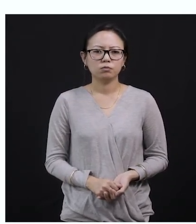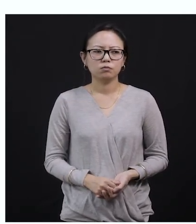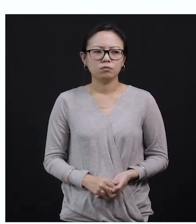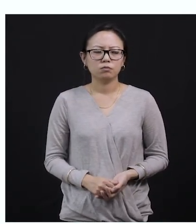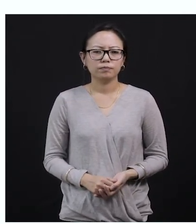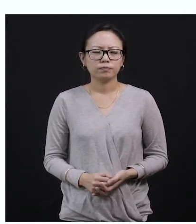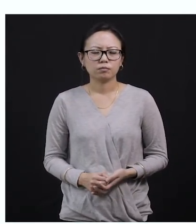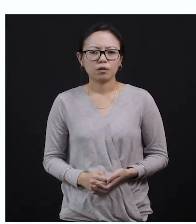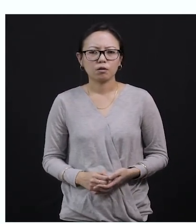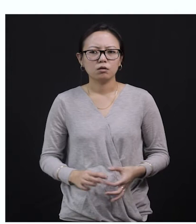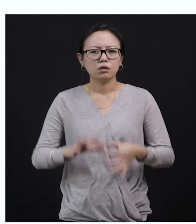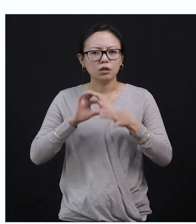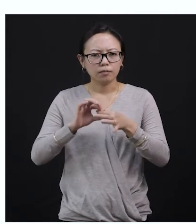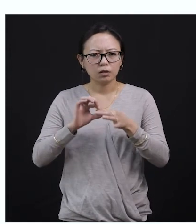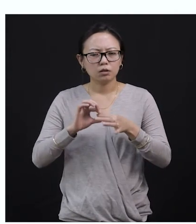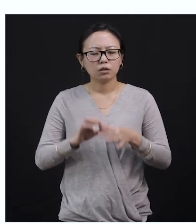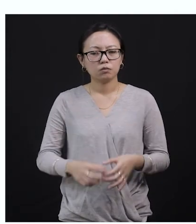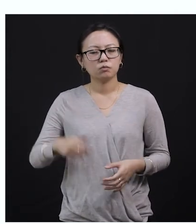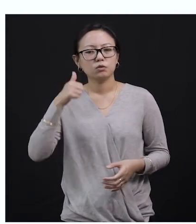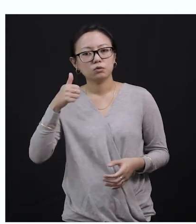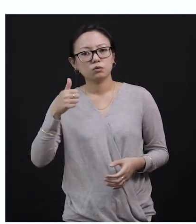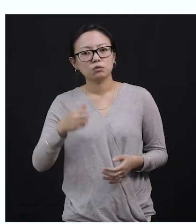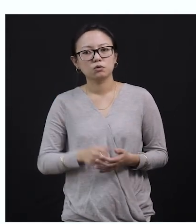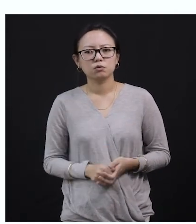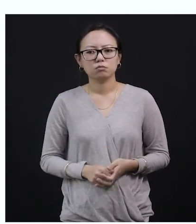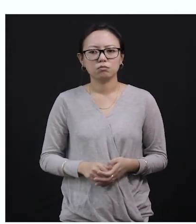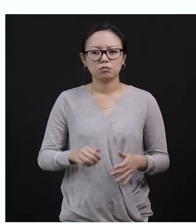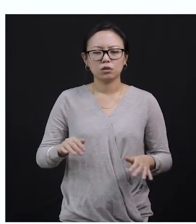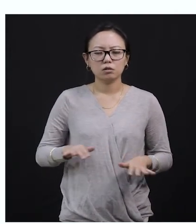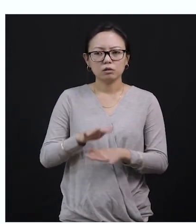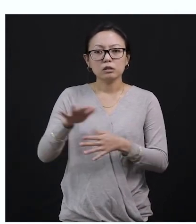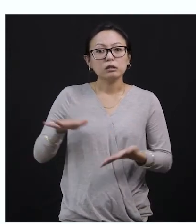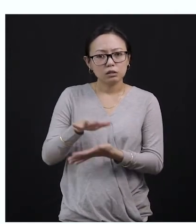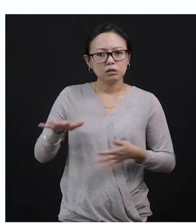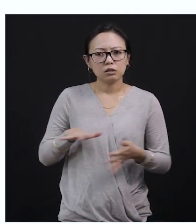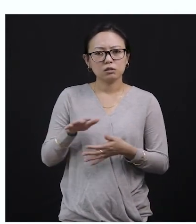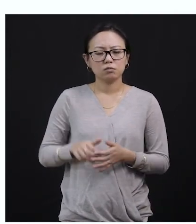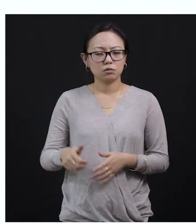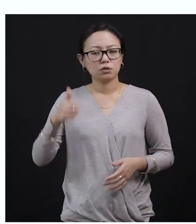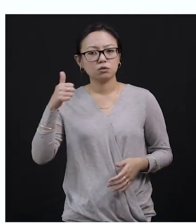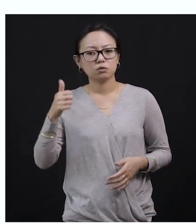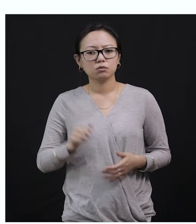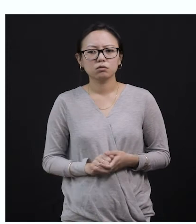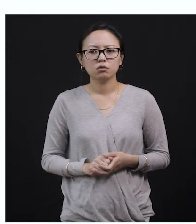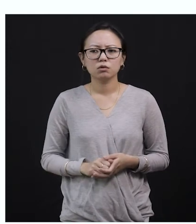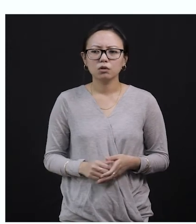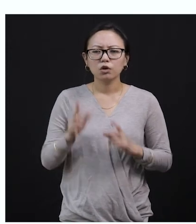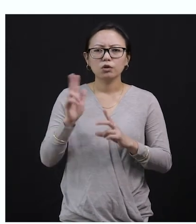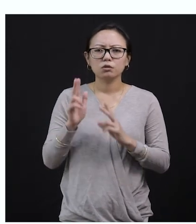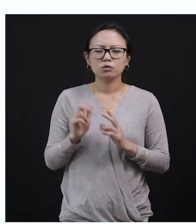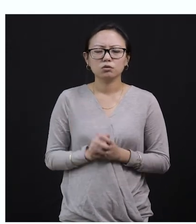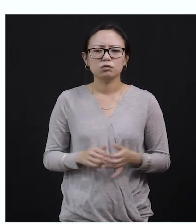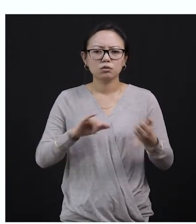relationship, they were also able to have good discussions in order to take their society,